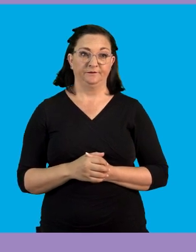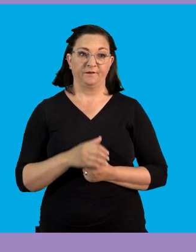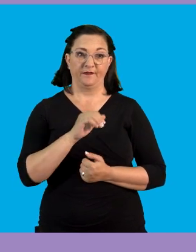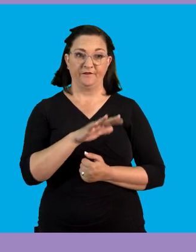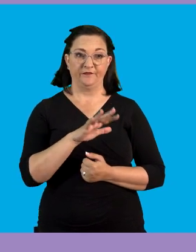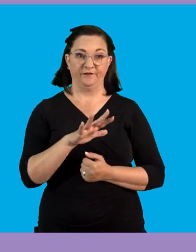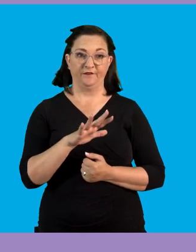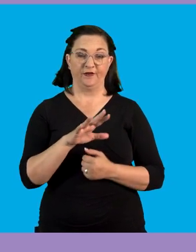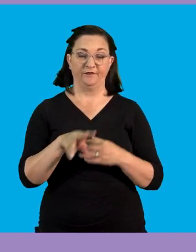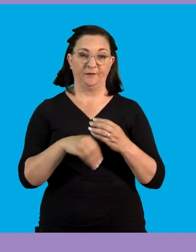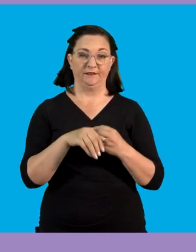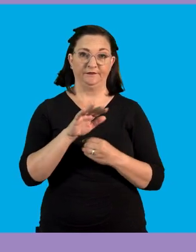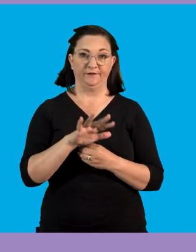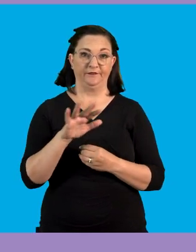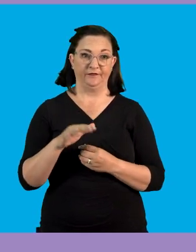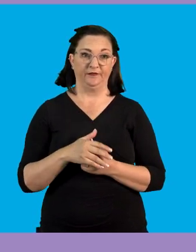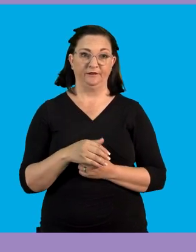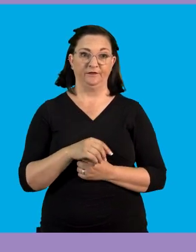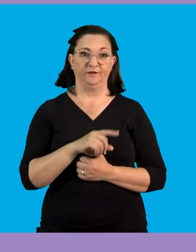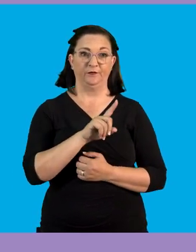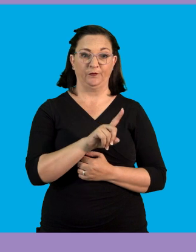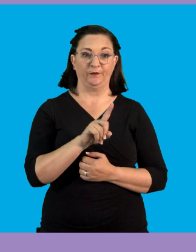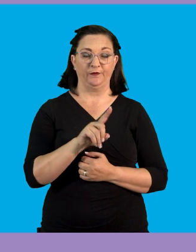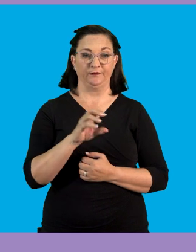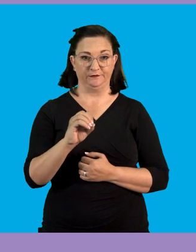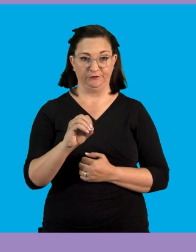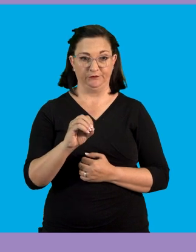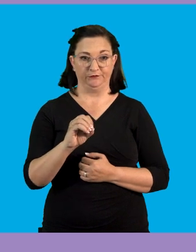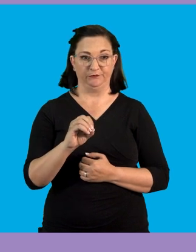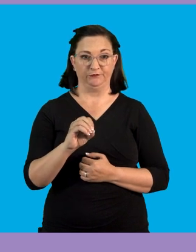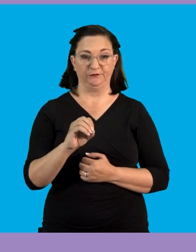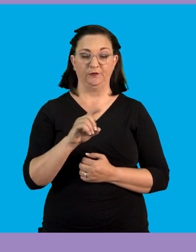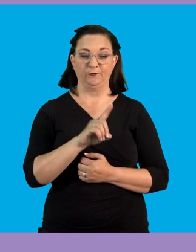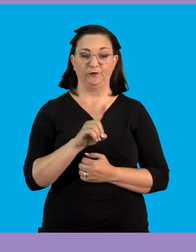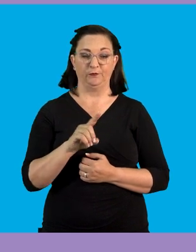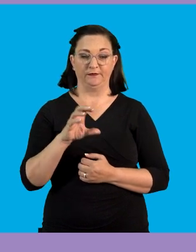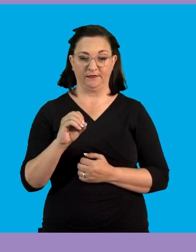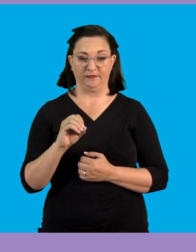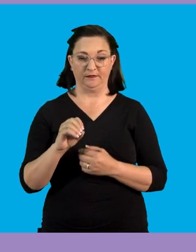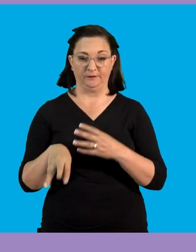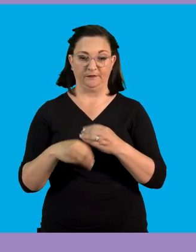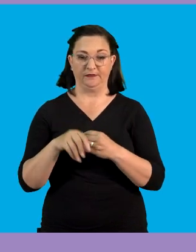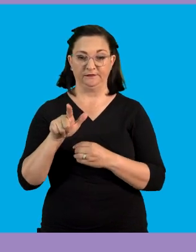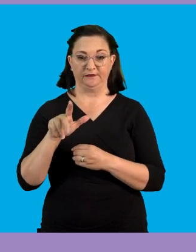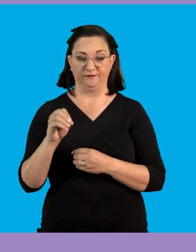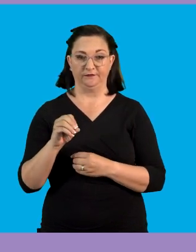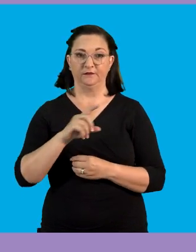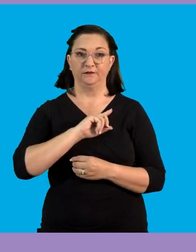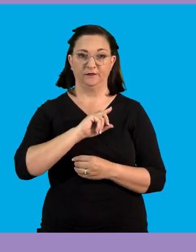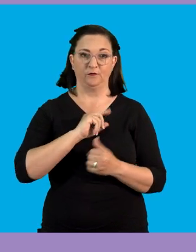together. 55 plus 55 is 110. 110 plus 70 equals